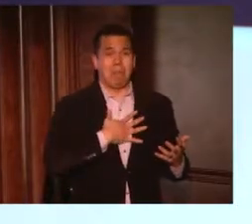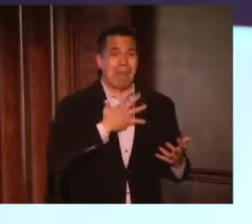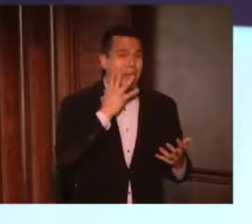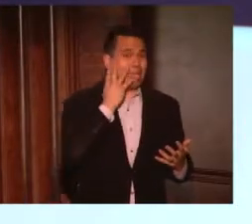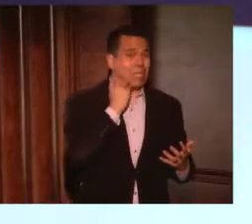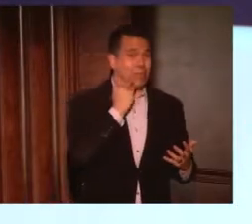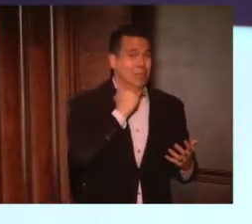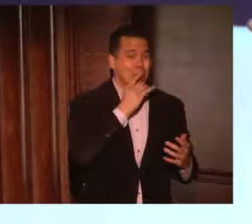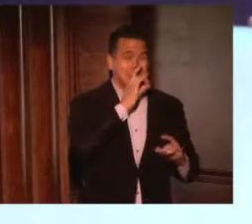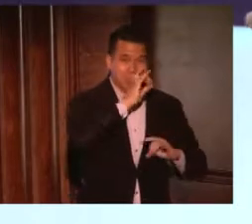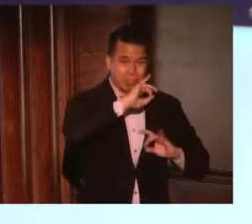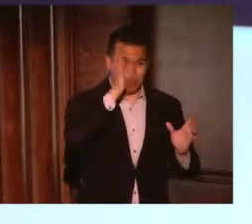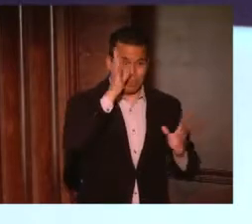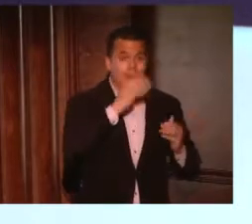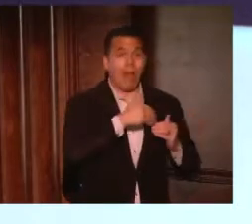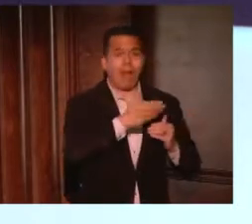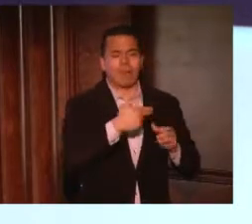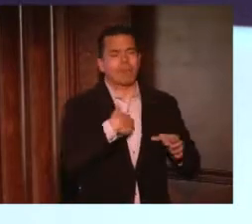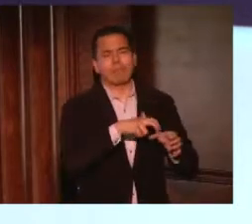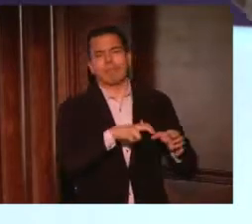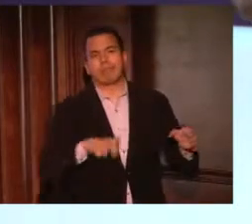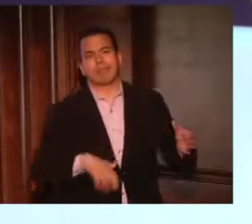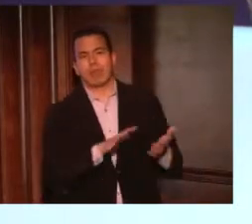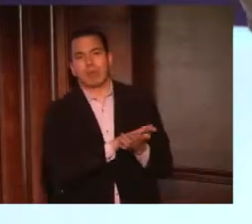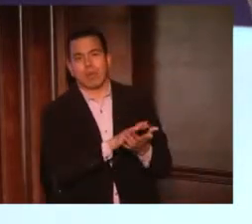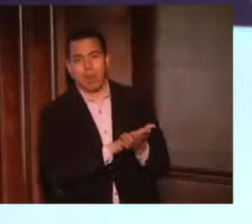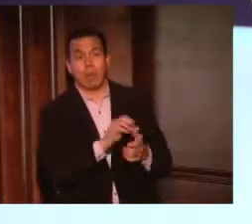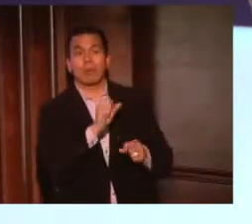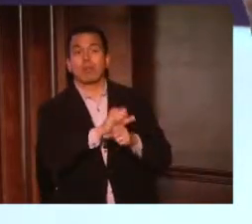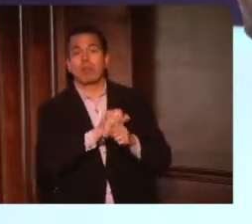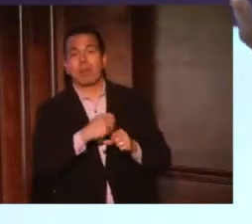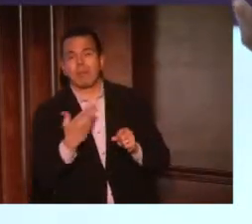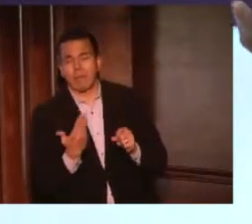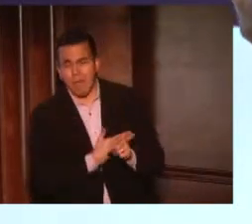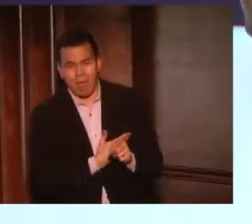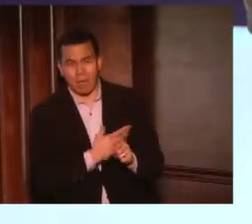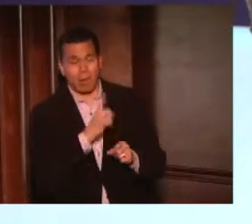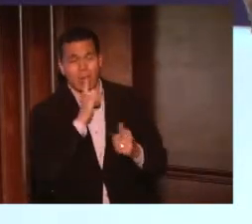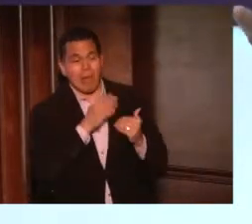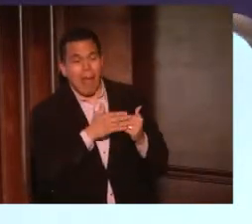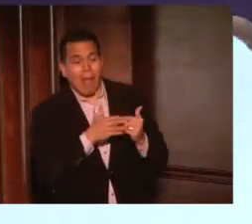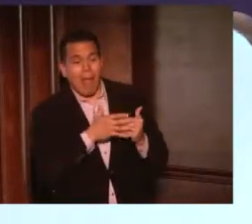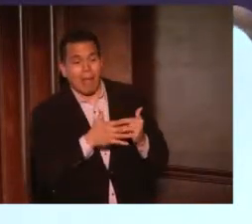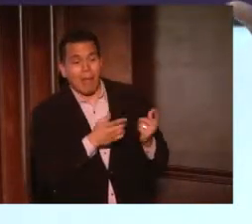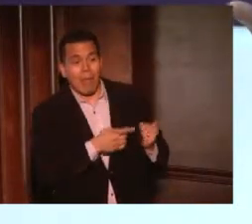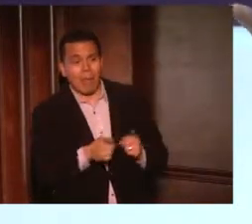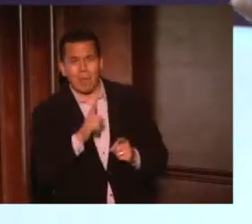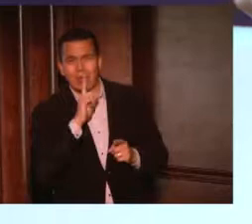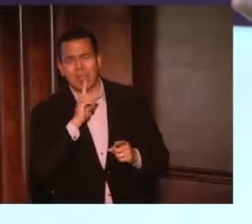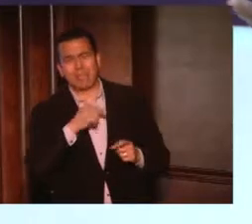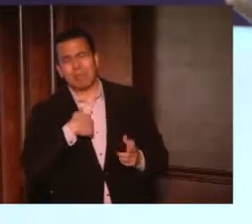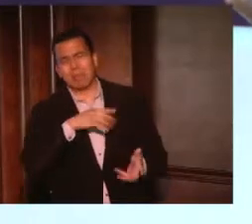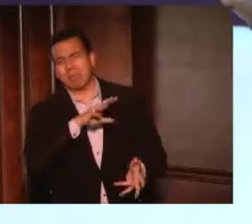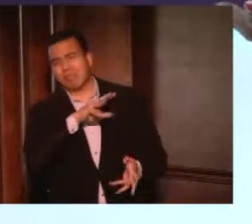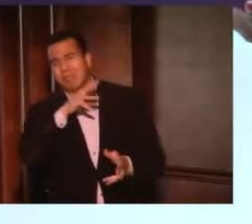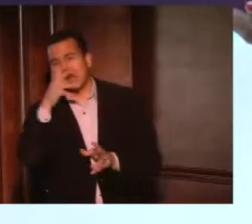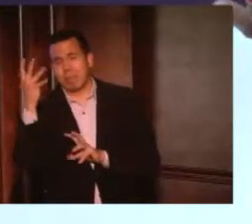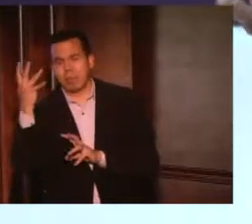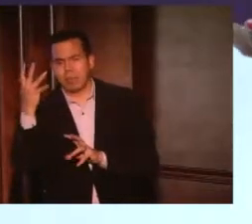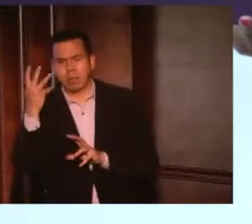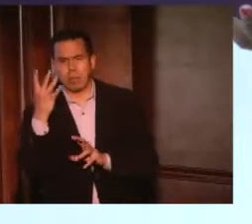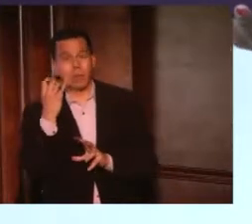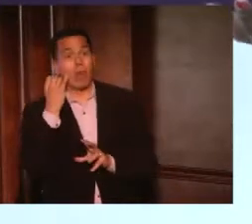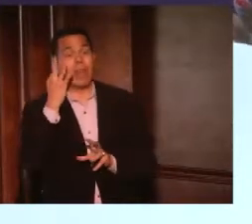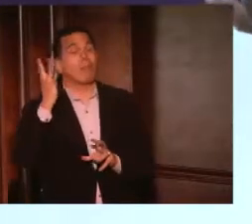there's so many other things that have, I got fired from a job. There's so many things that happened to me based on my diagnosis. So even if I was able to